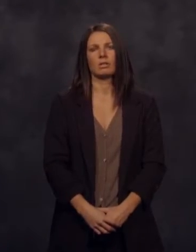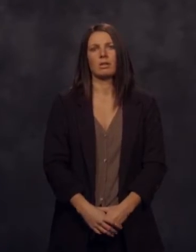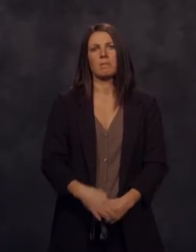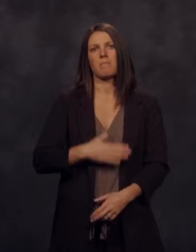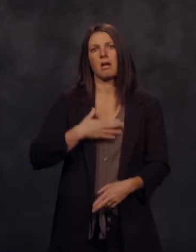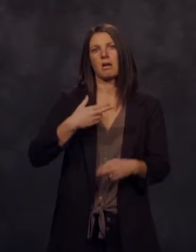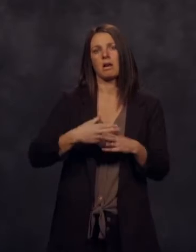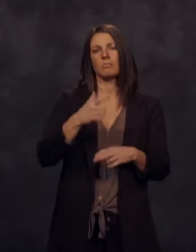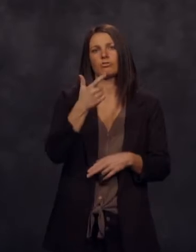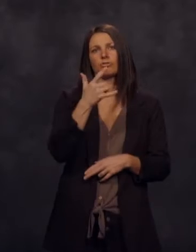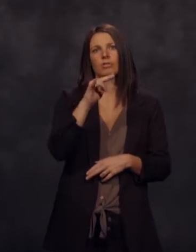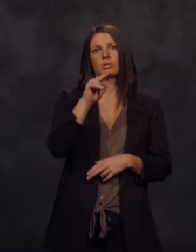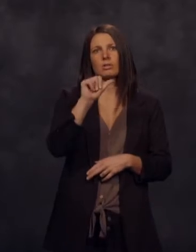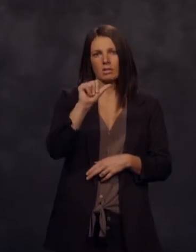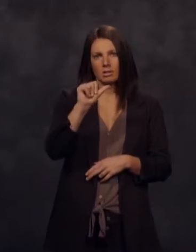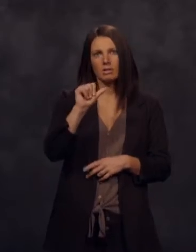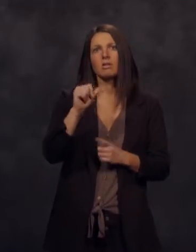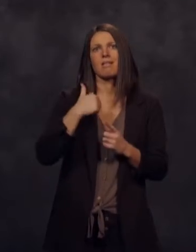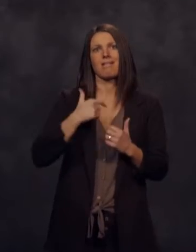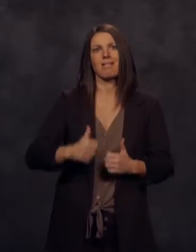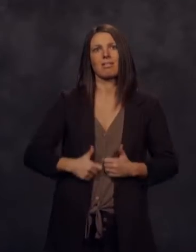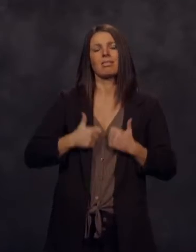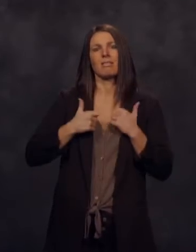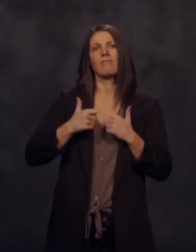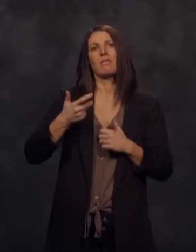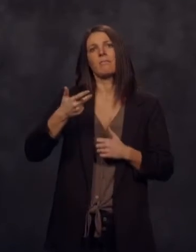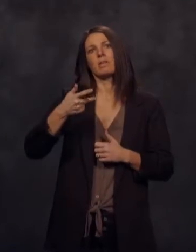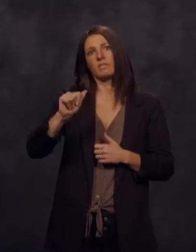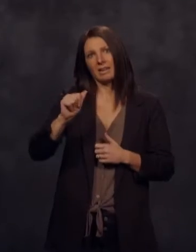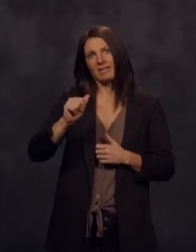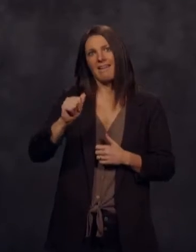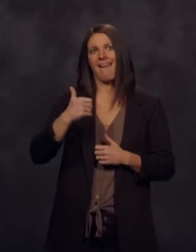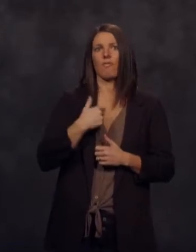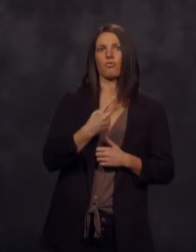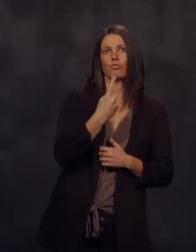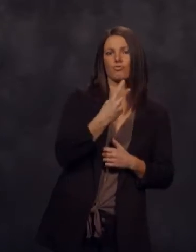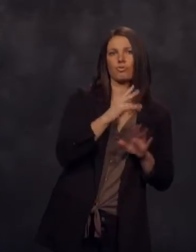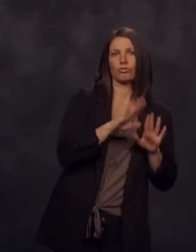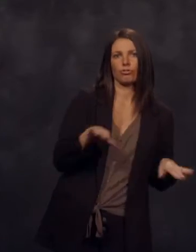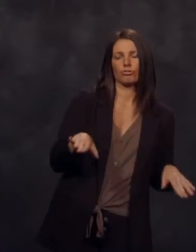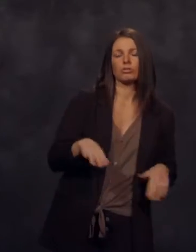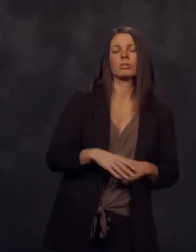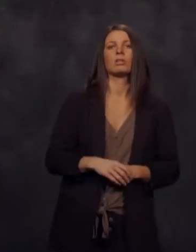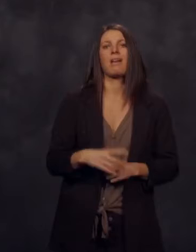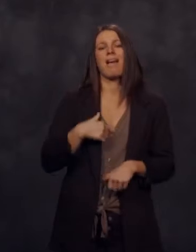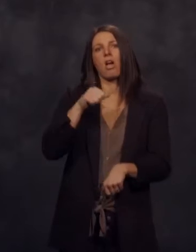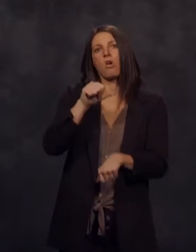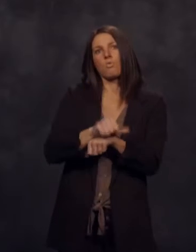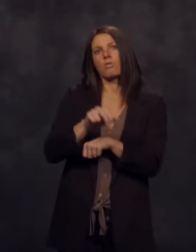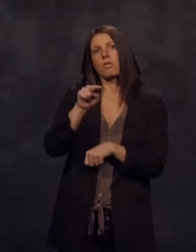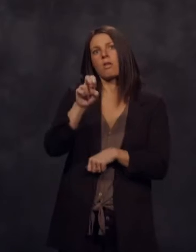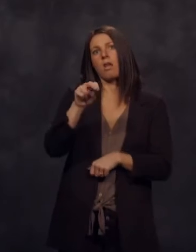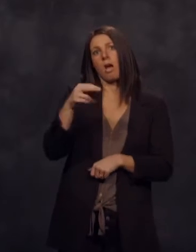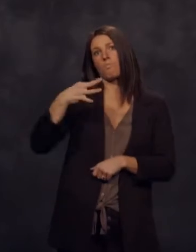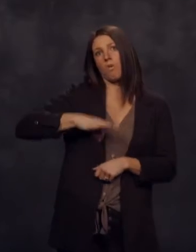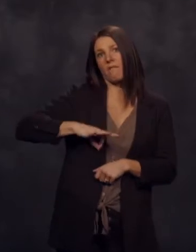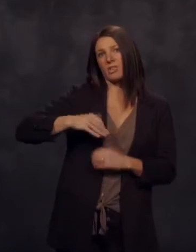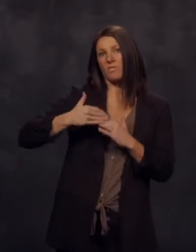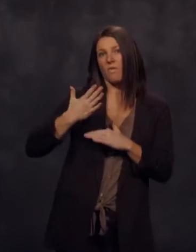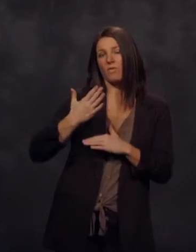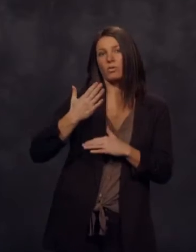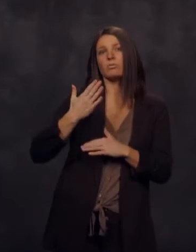My name's Gina, and I'm a resident of Pennsylvania, and I'm a mom of two. I've worked at nonprofits for over 20